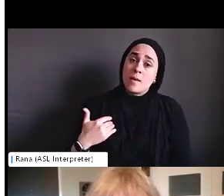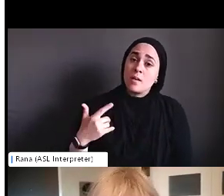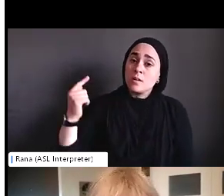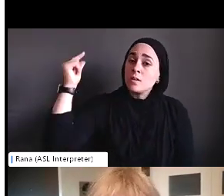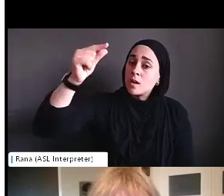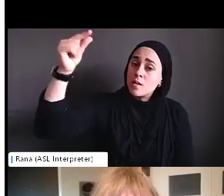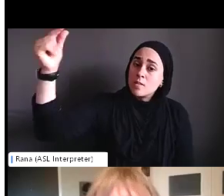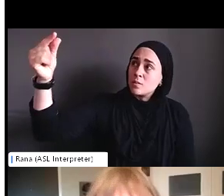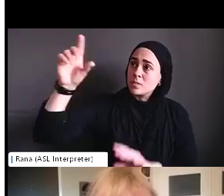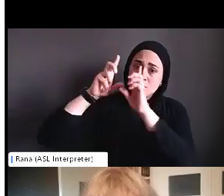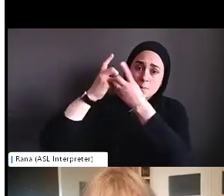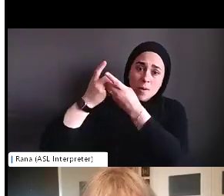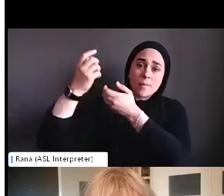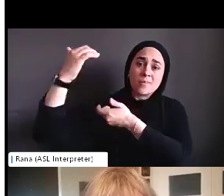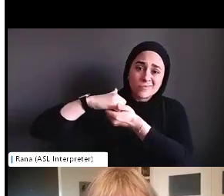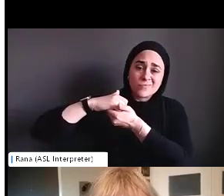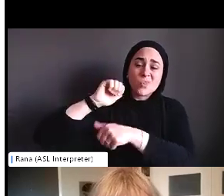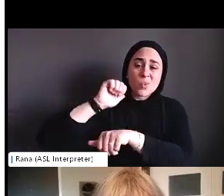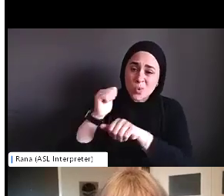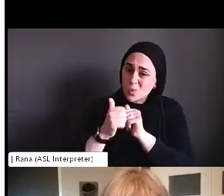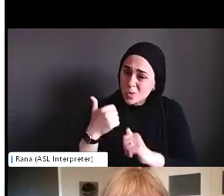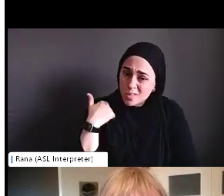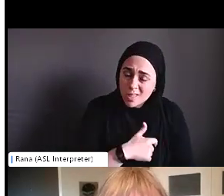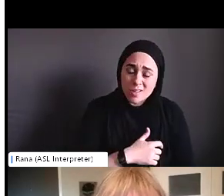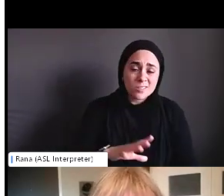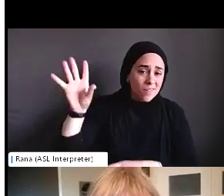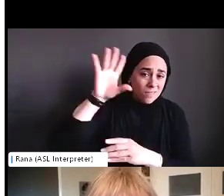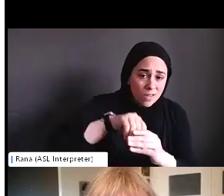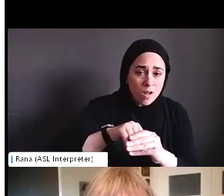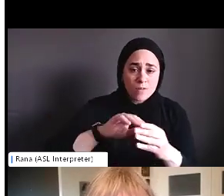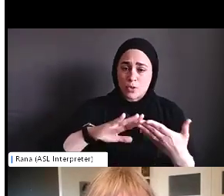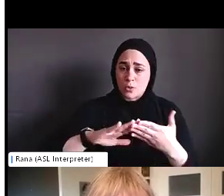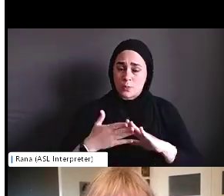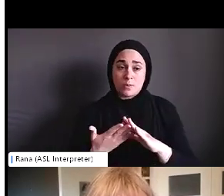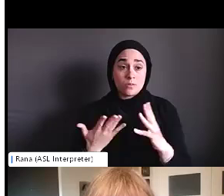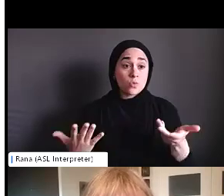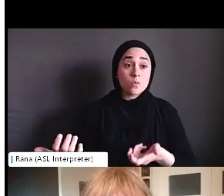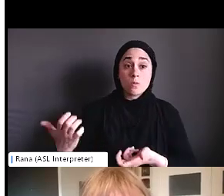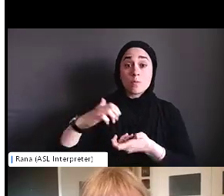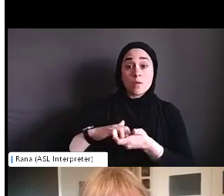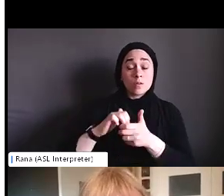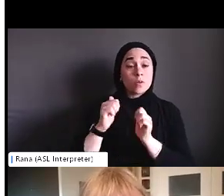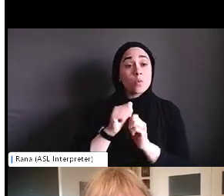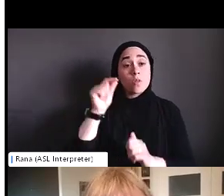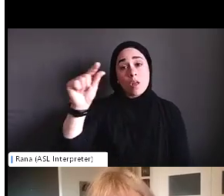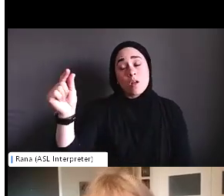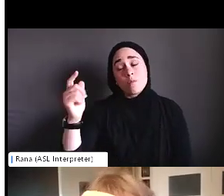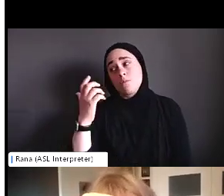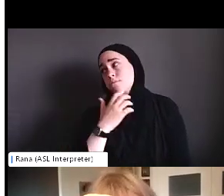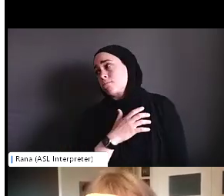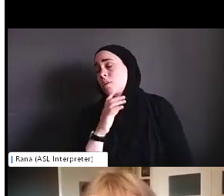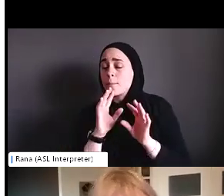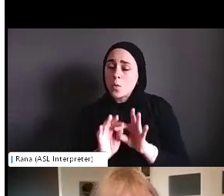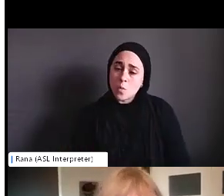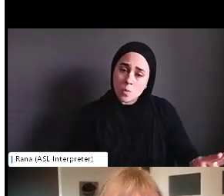departments work with us, be part of our community of practice. And so partnership with government, I think, is critical. And